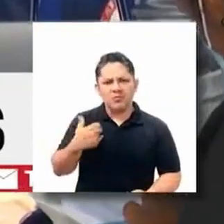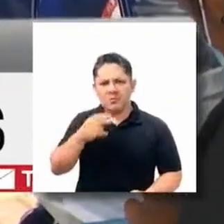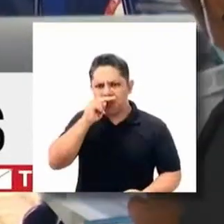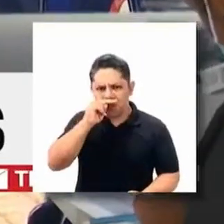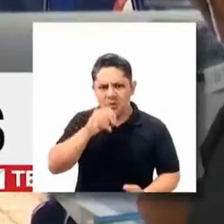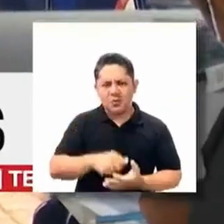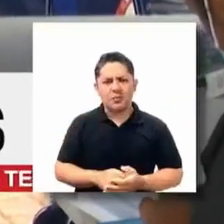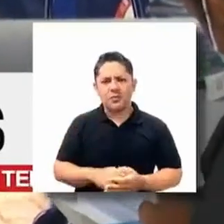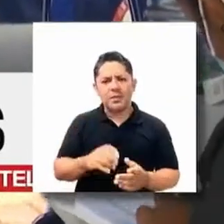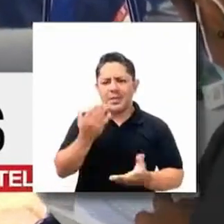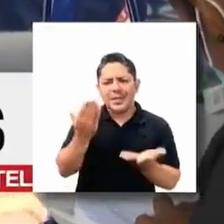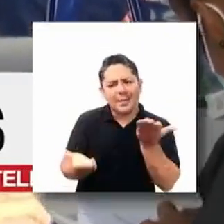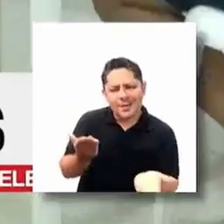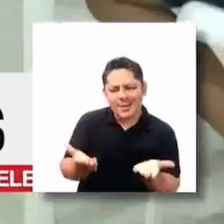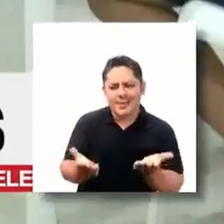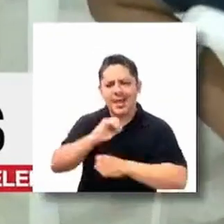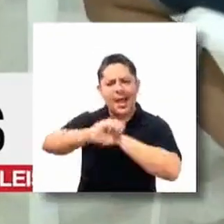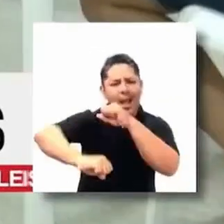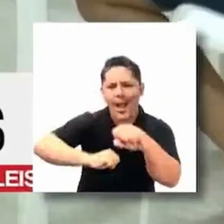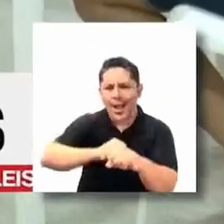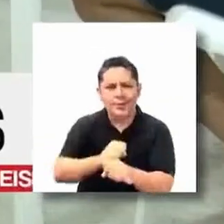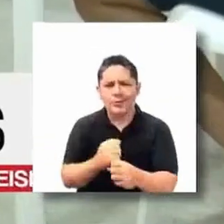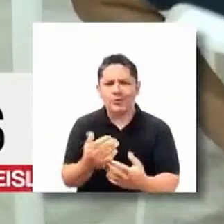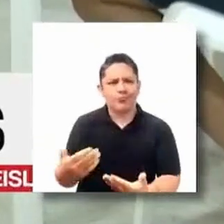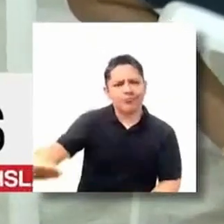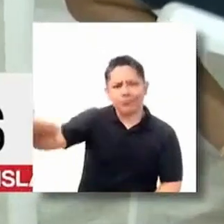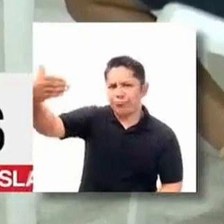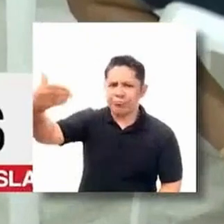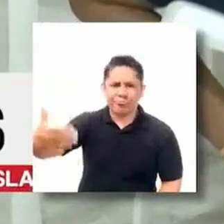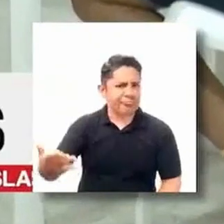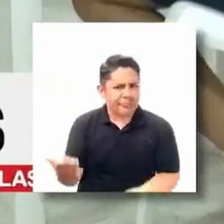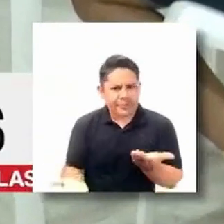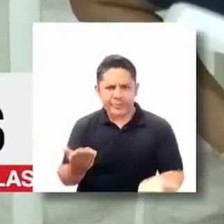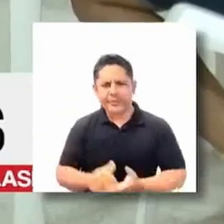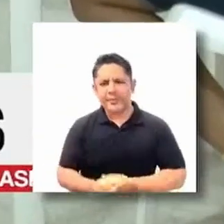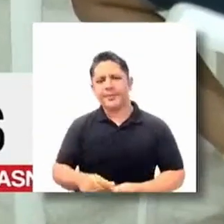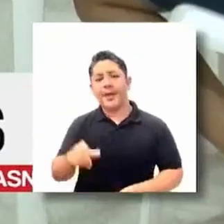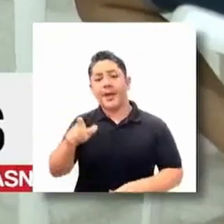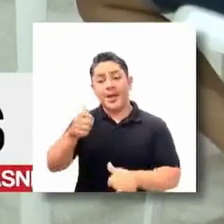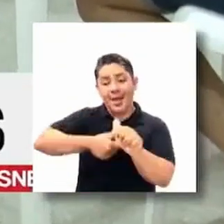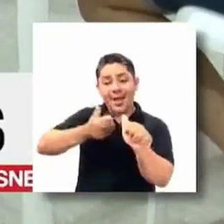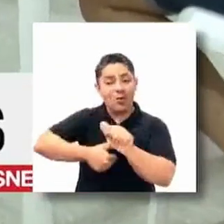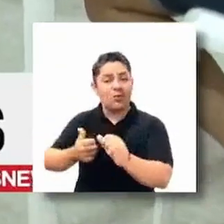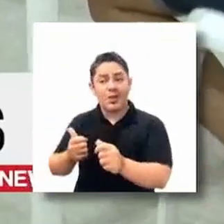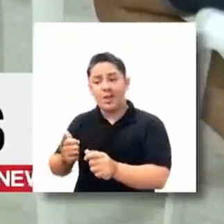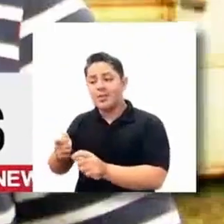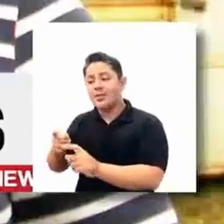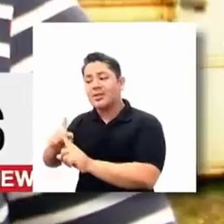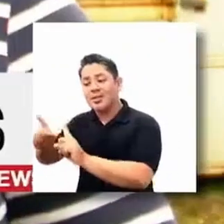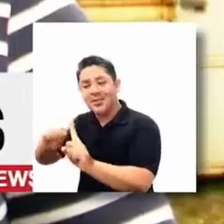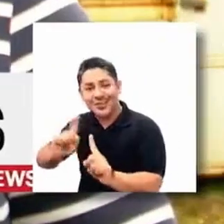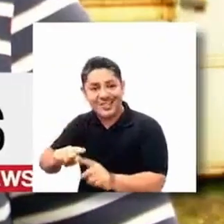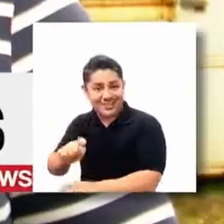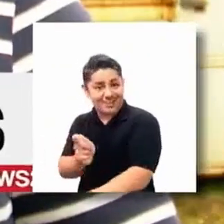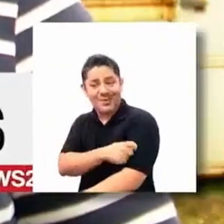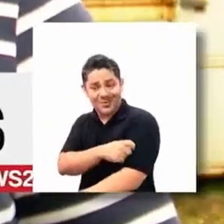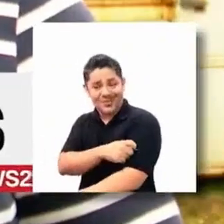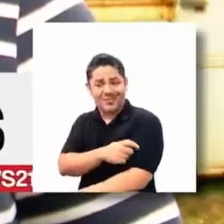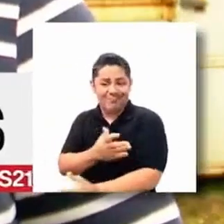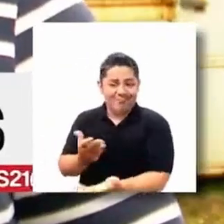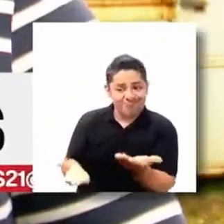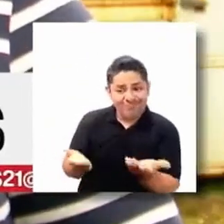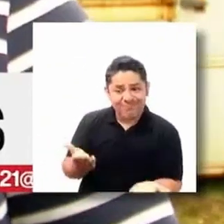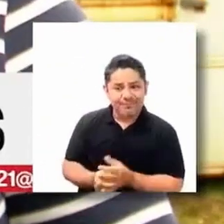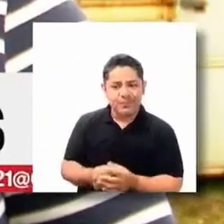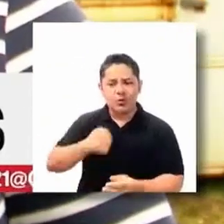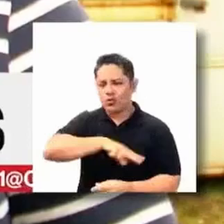with the hospital that is vaccinating by the schools them. We start today by the different schools them. We have